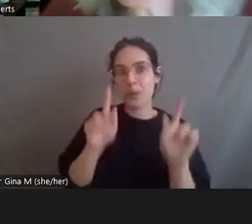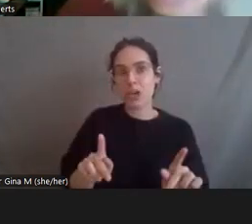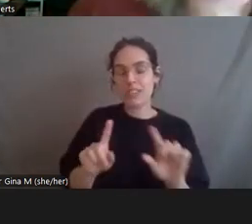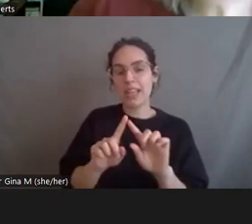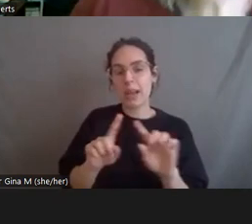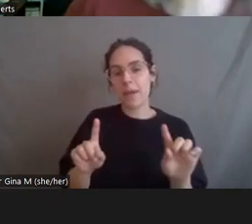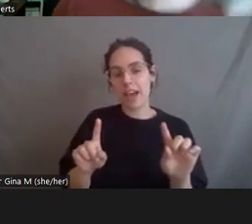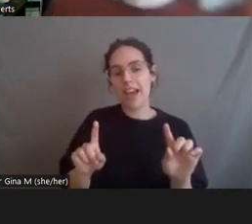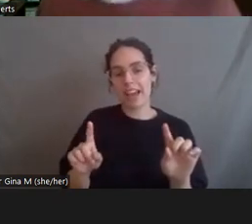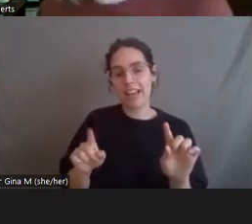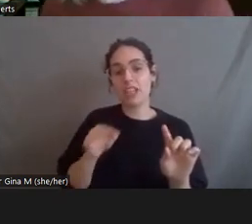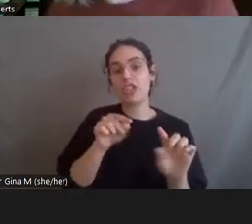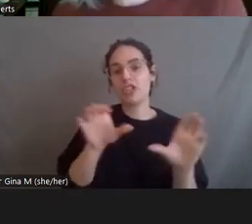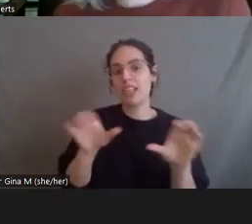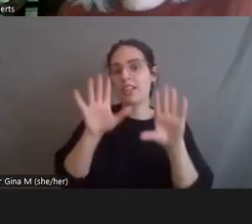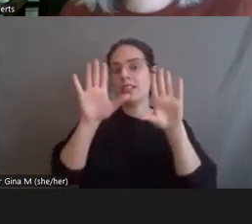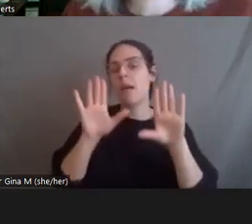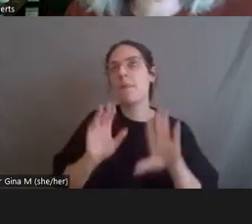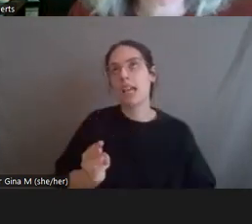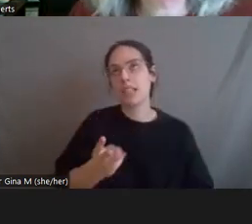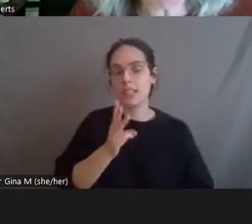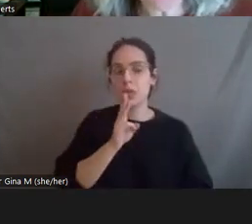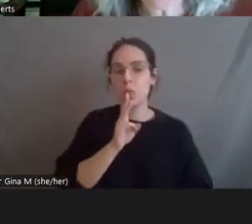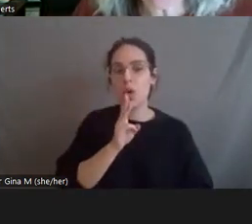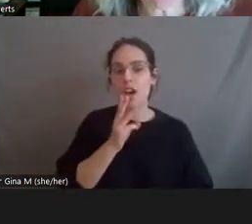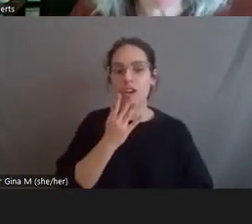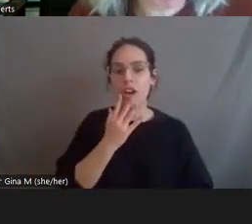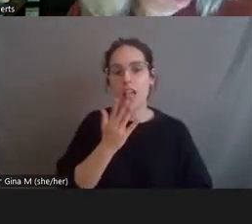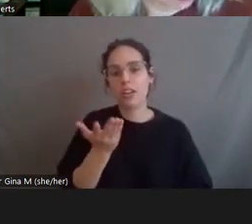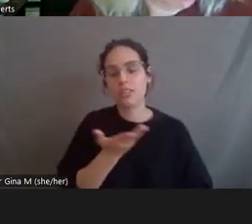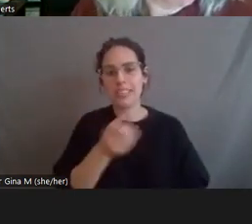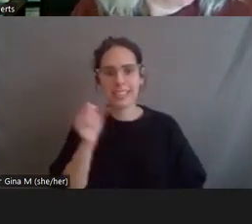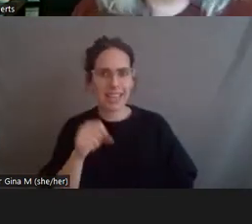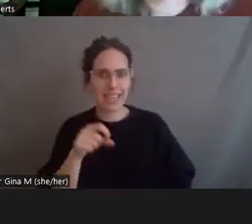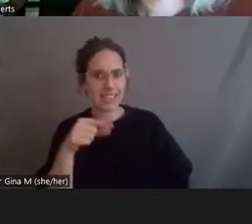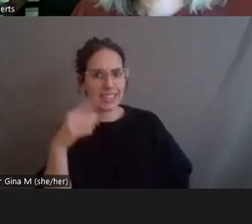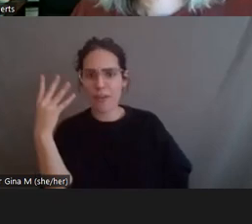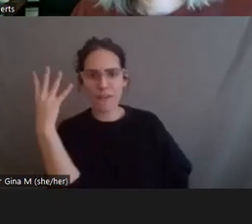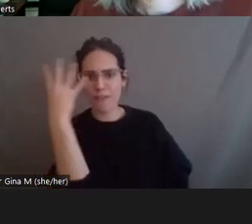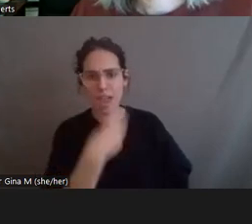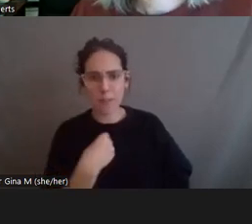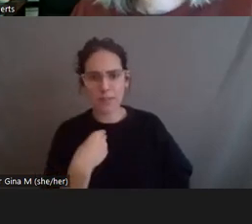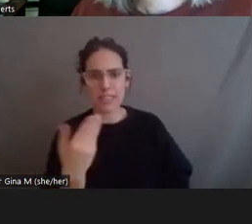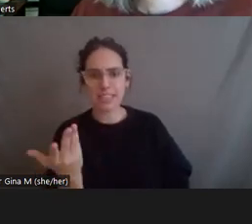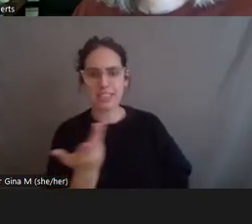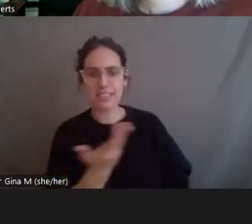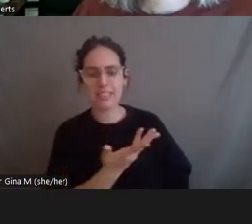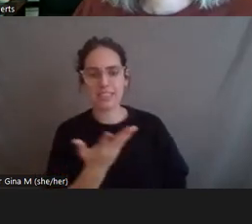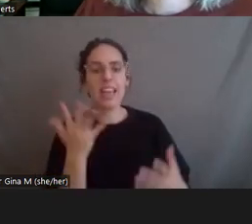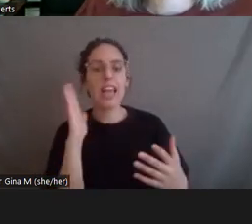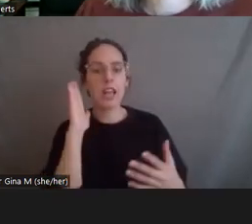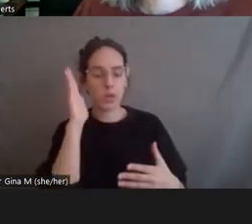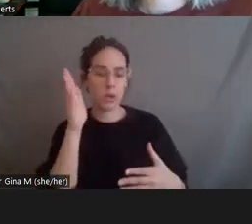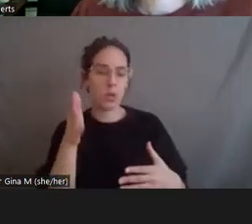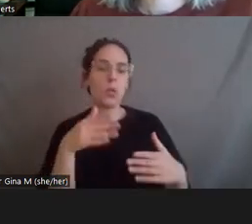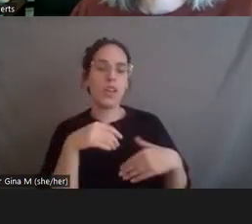she does amazing watercolors. Yeah, these are fabulous, and we will make sure to get the video recording